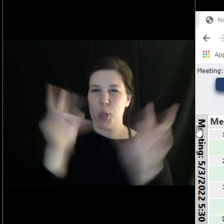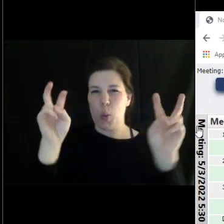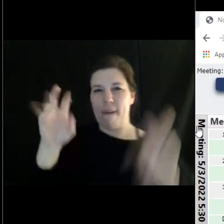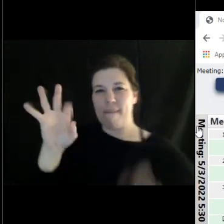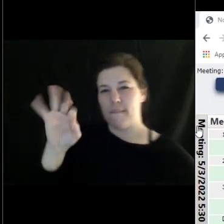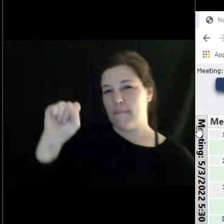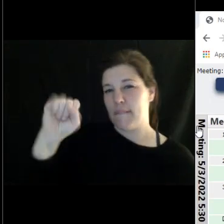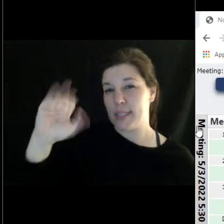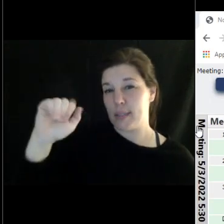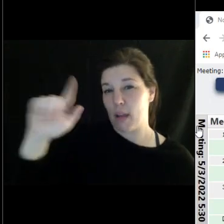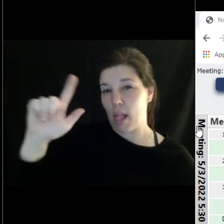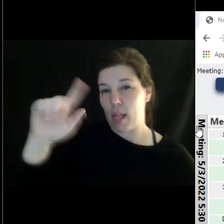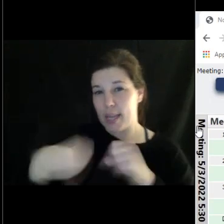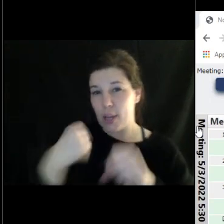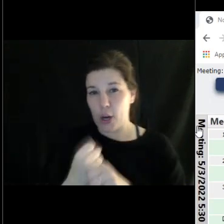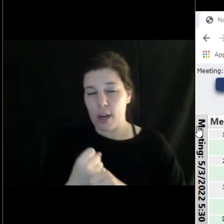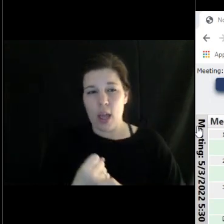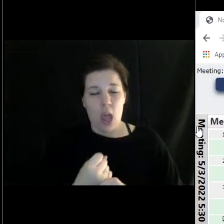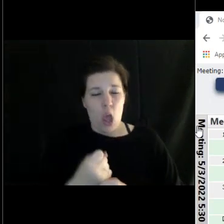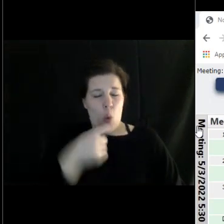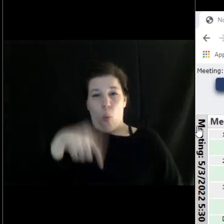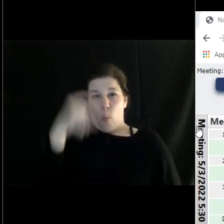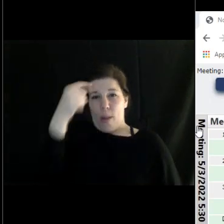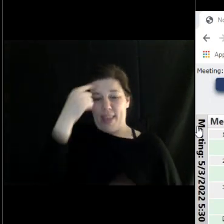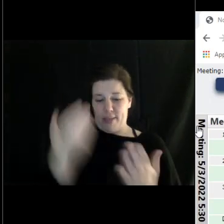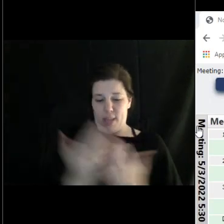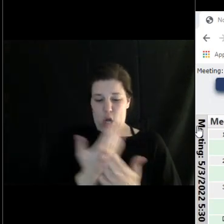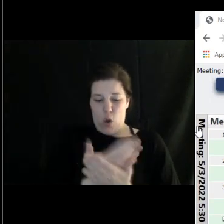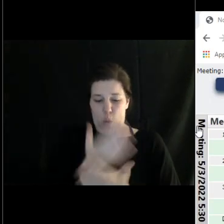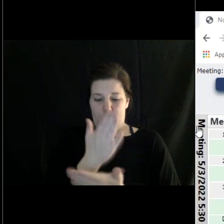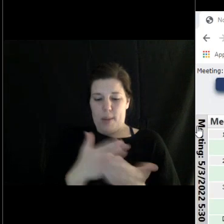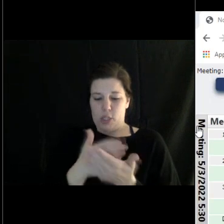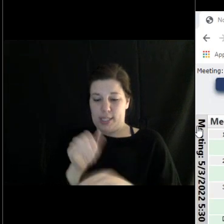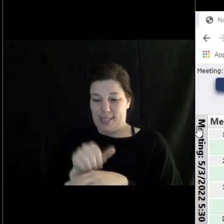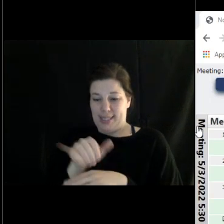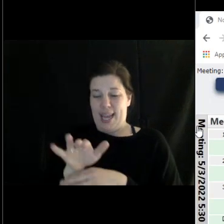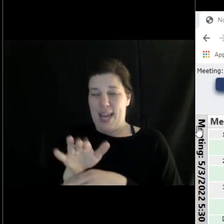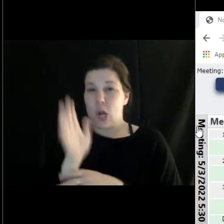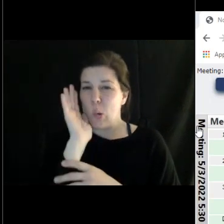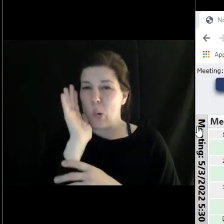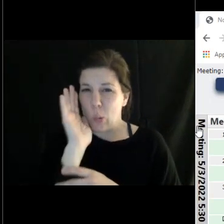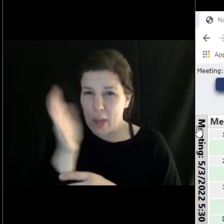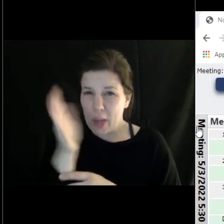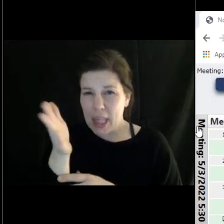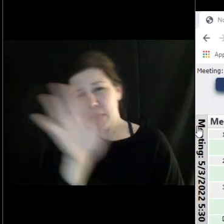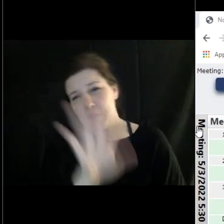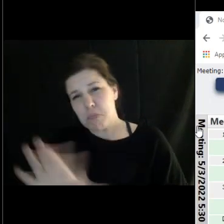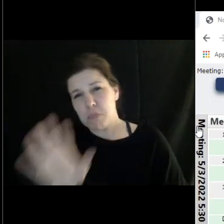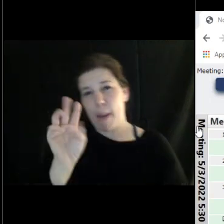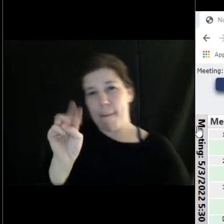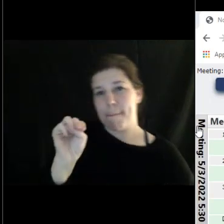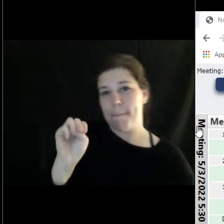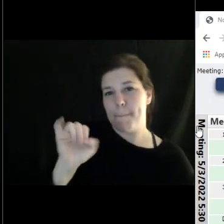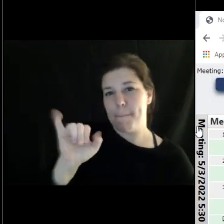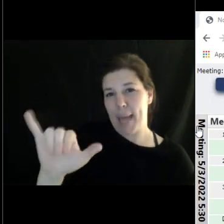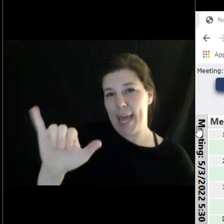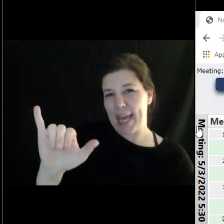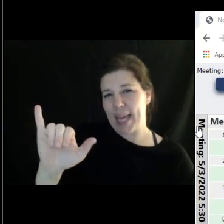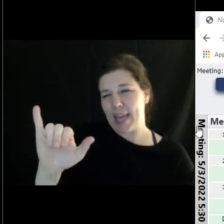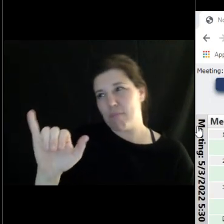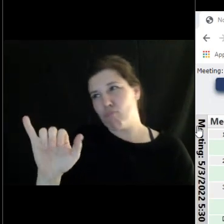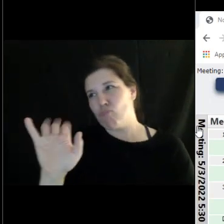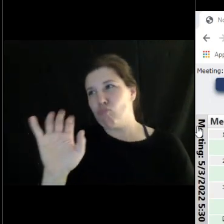budget will probably be sent to the governor after the upcoming special session on property insurance, which takes place the week of May 23rd. So